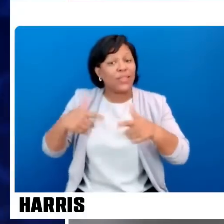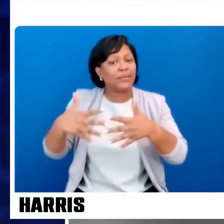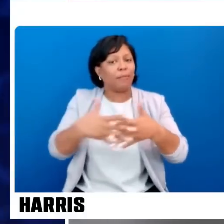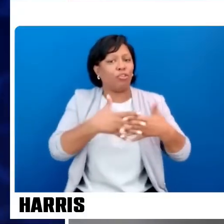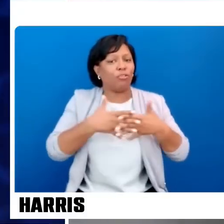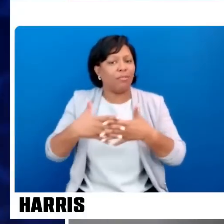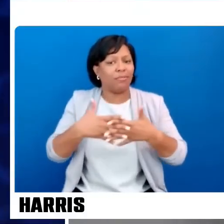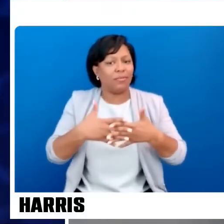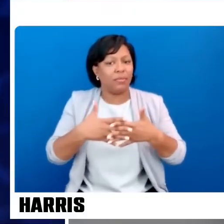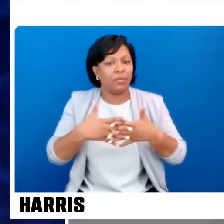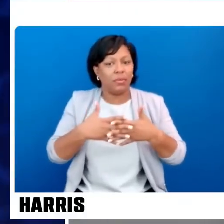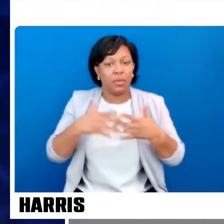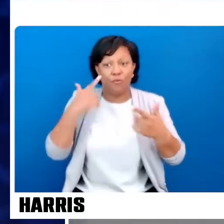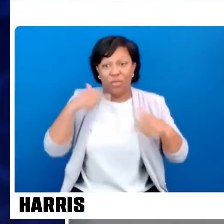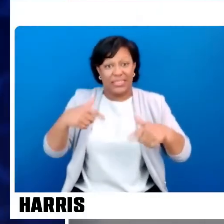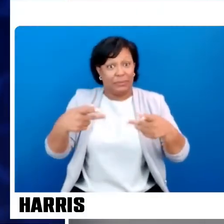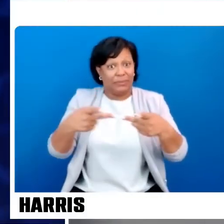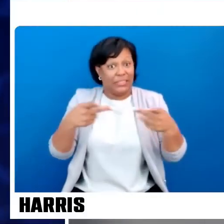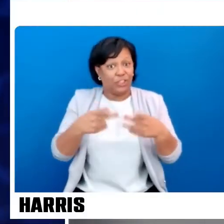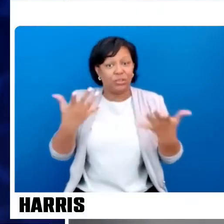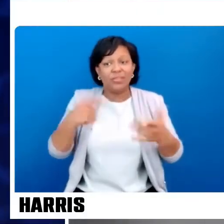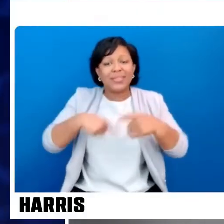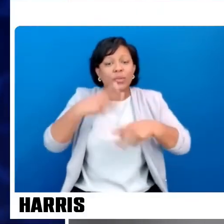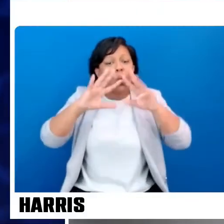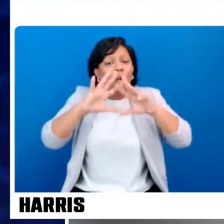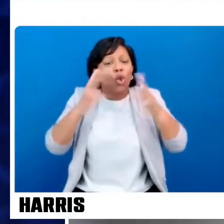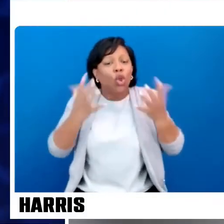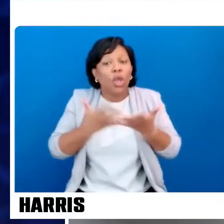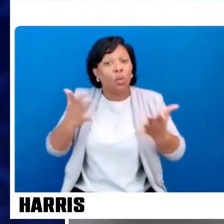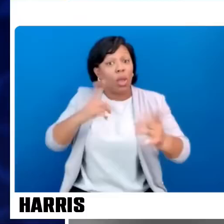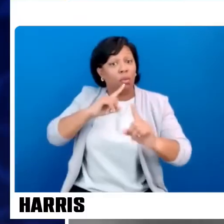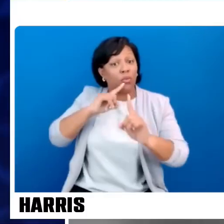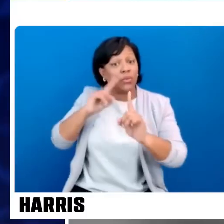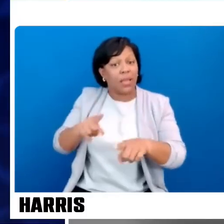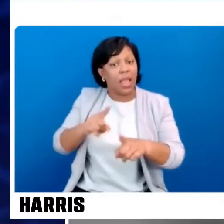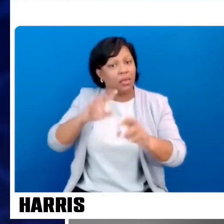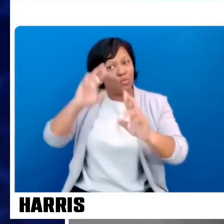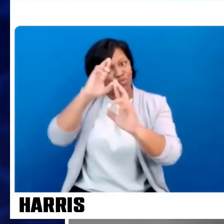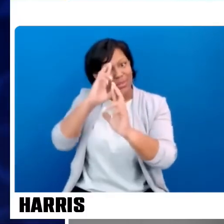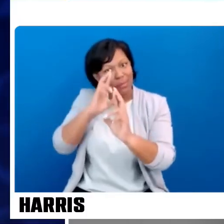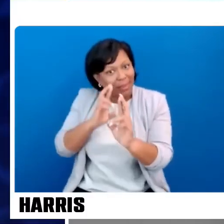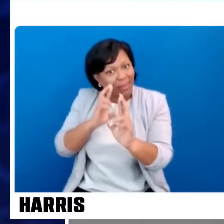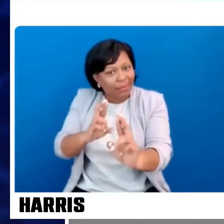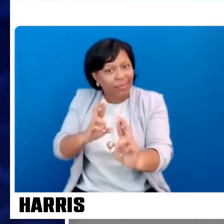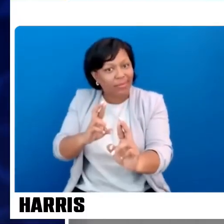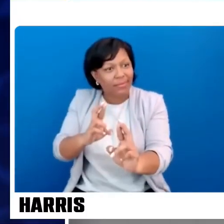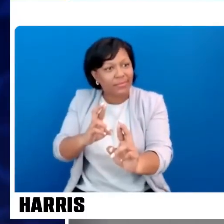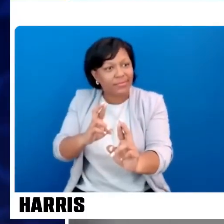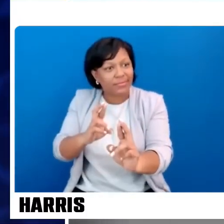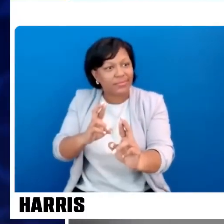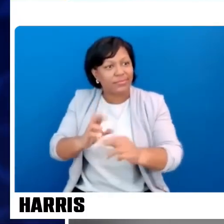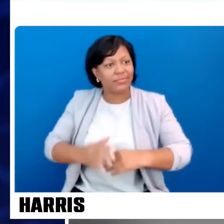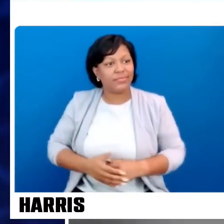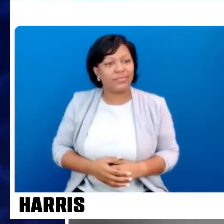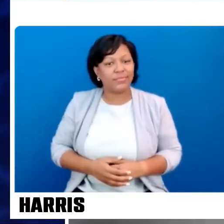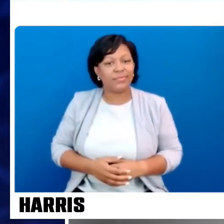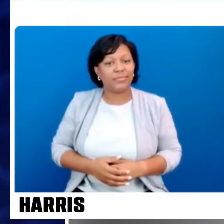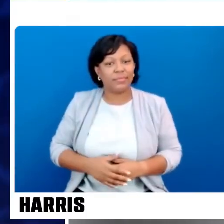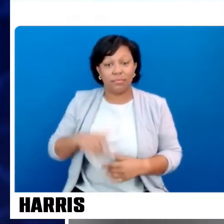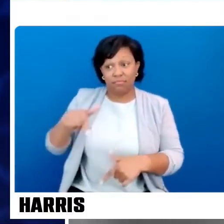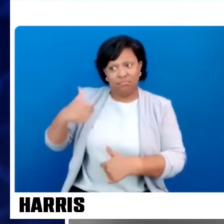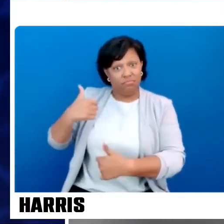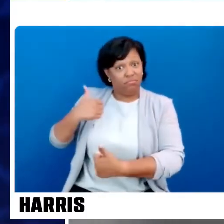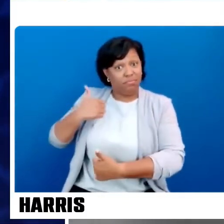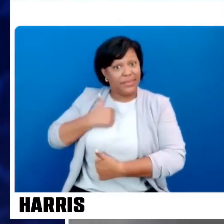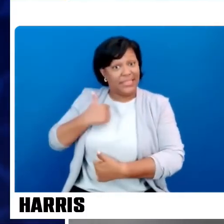so rightly deserve, including respecting our military and ensuring we have the most lethal fighting force in the